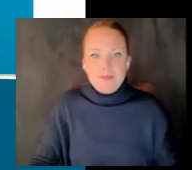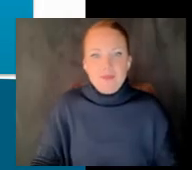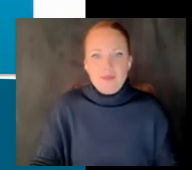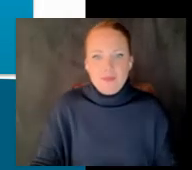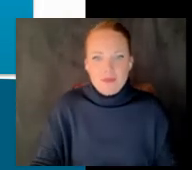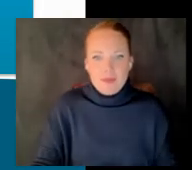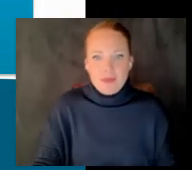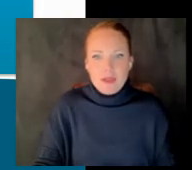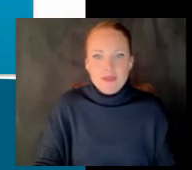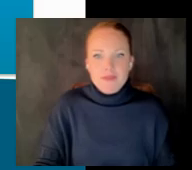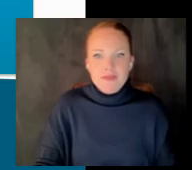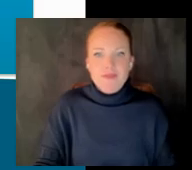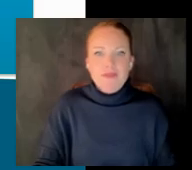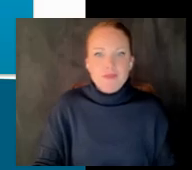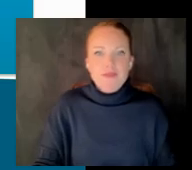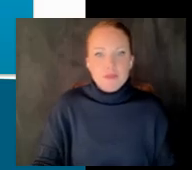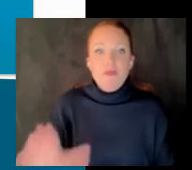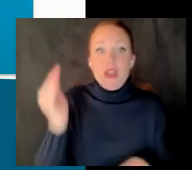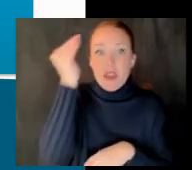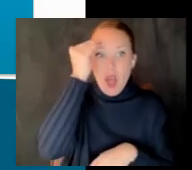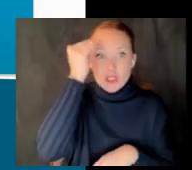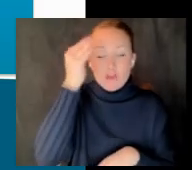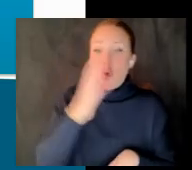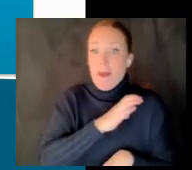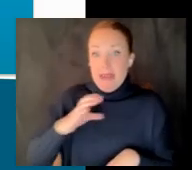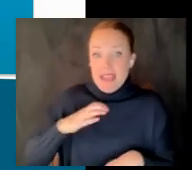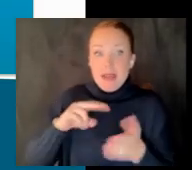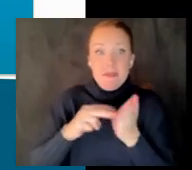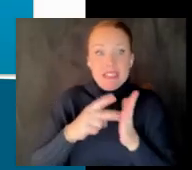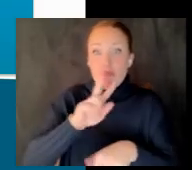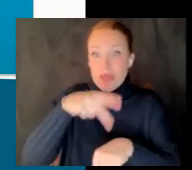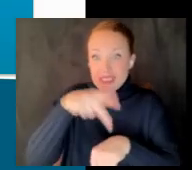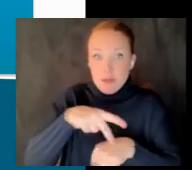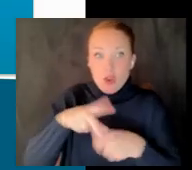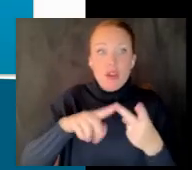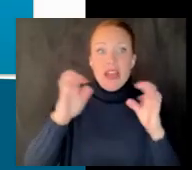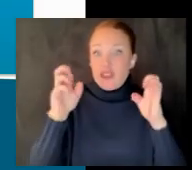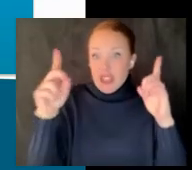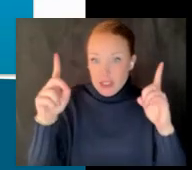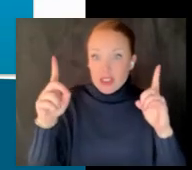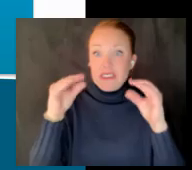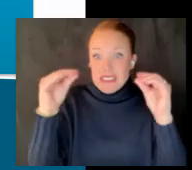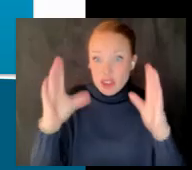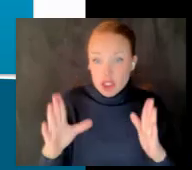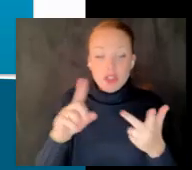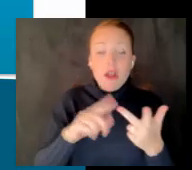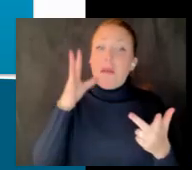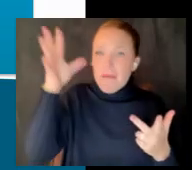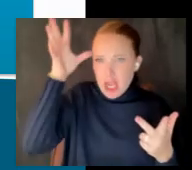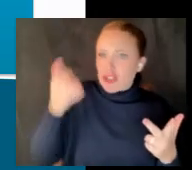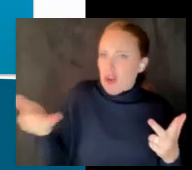The knowledgeable committee must include a principal's designee, a general education teacher, and while parents are invited and